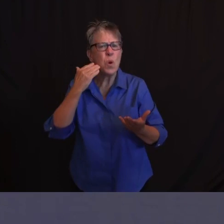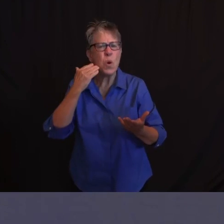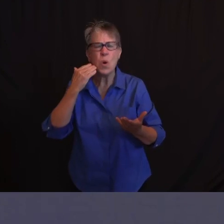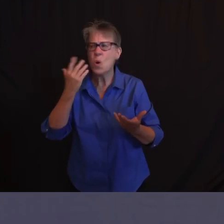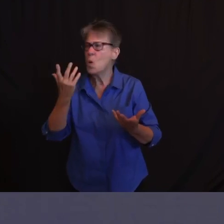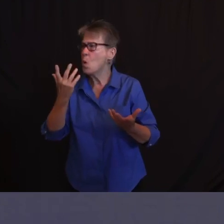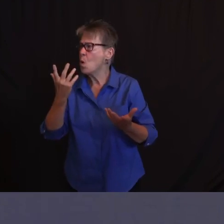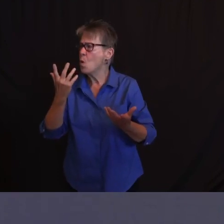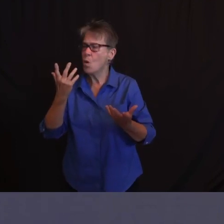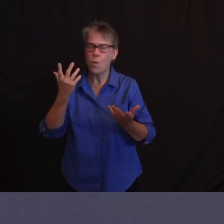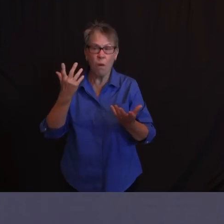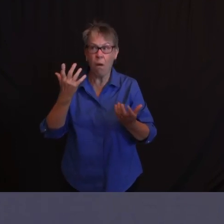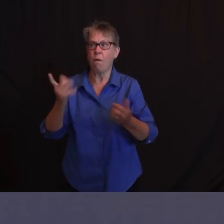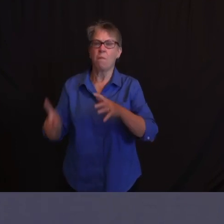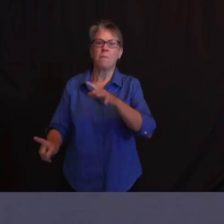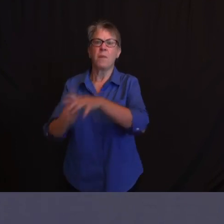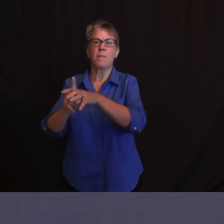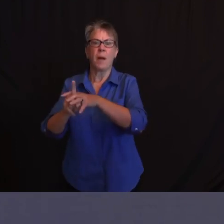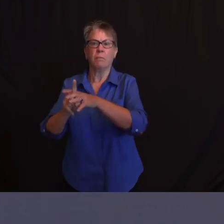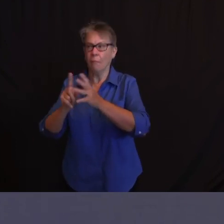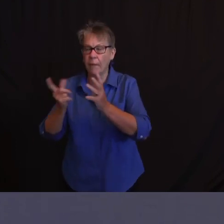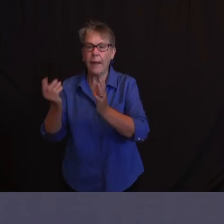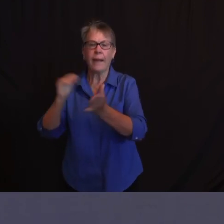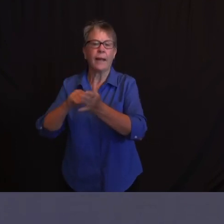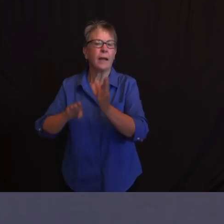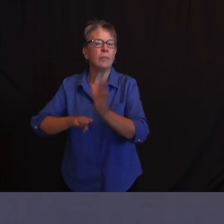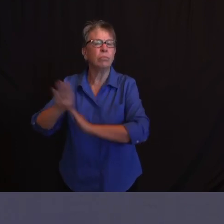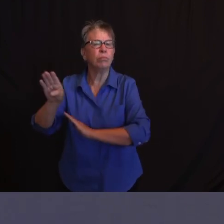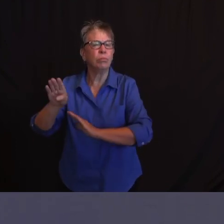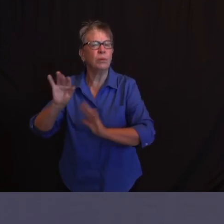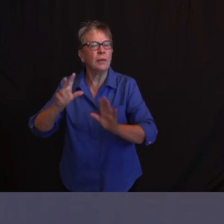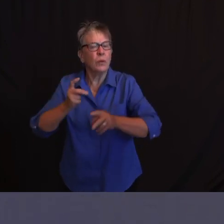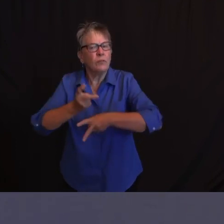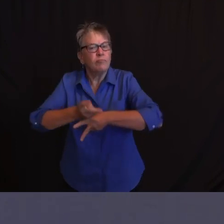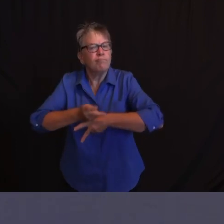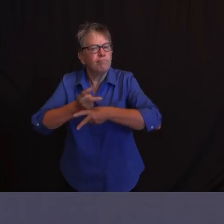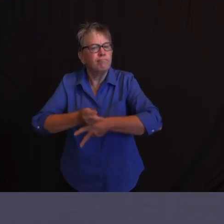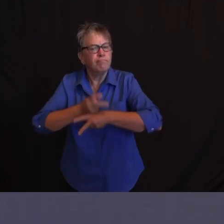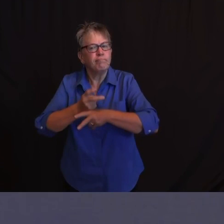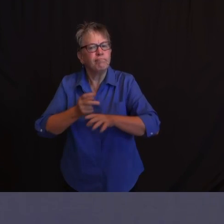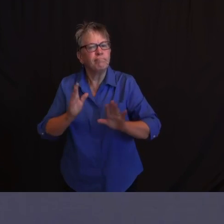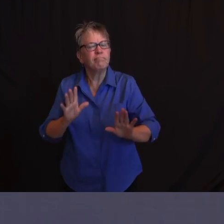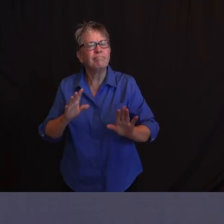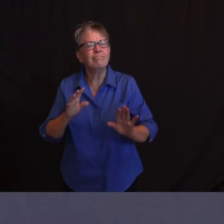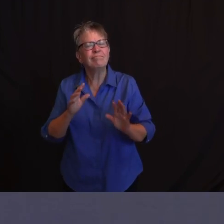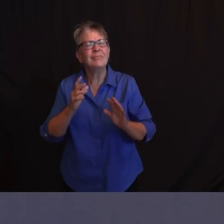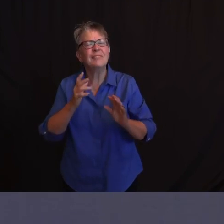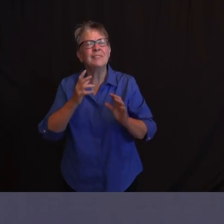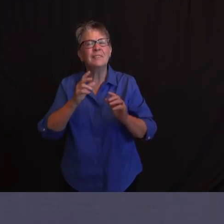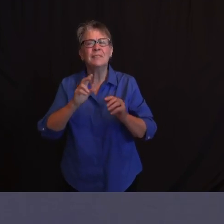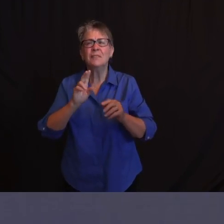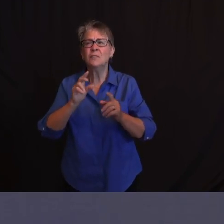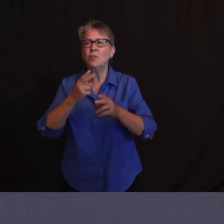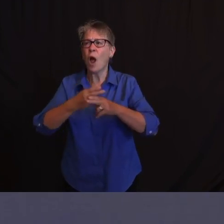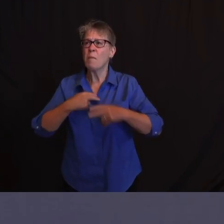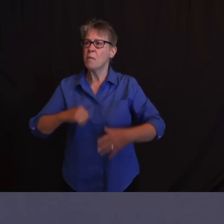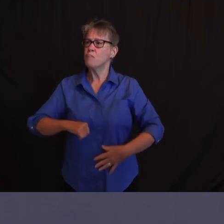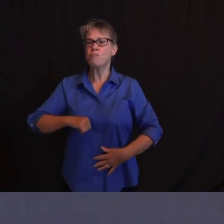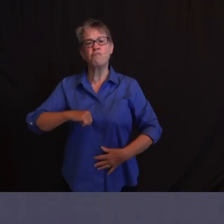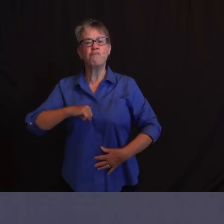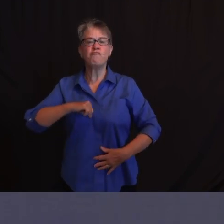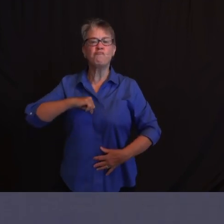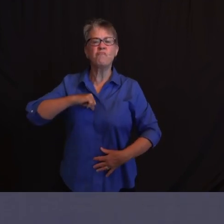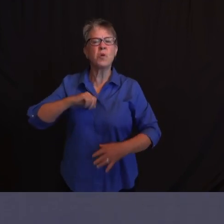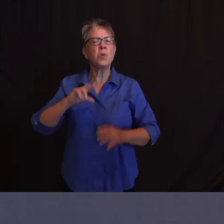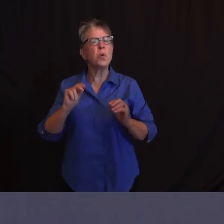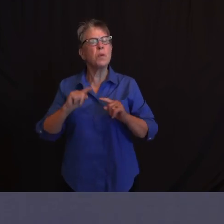So solace may not be the right word, although I appreciate the spirit of your question. But I think we're pretty convinced that